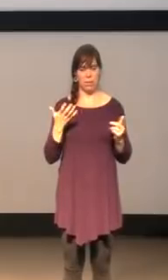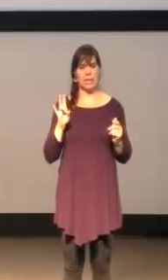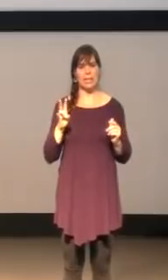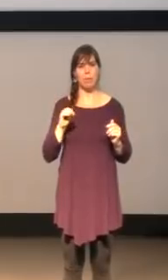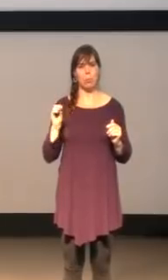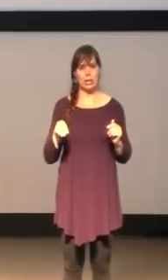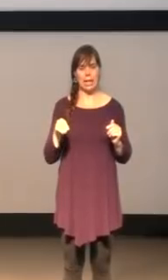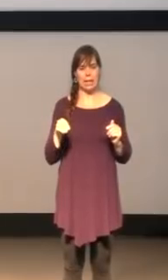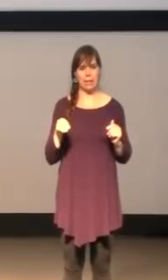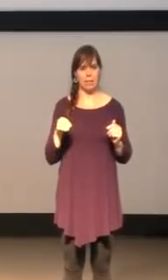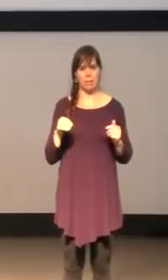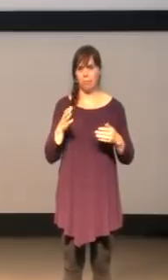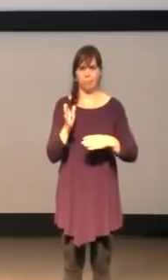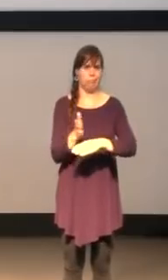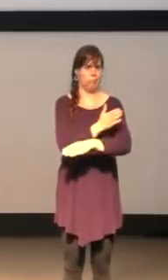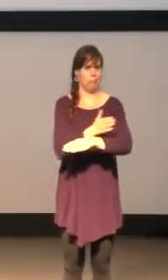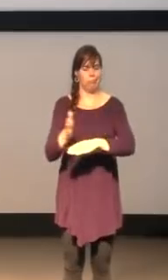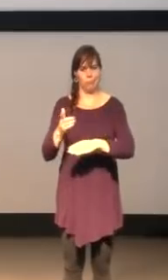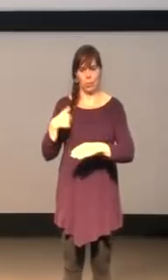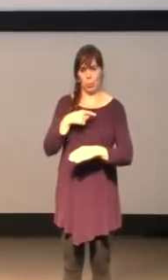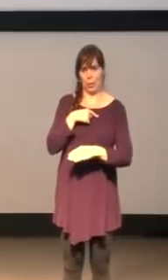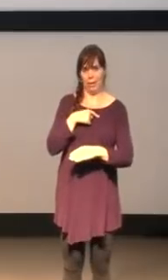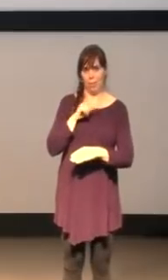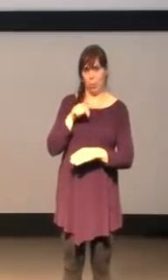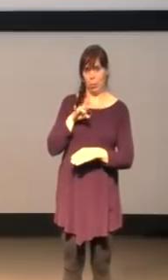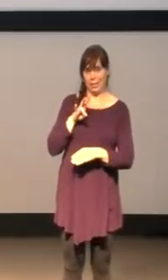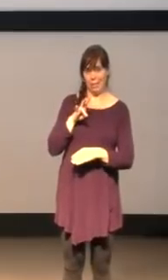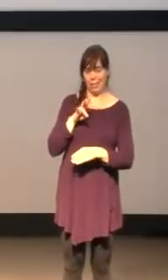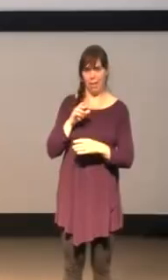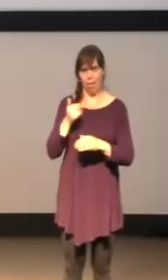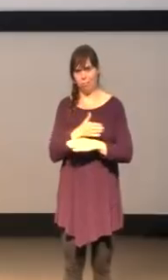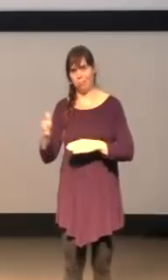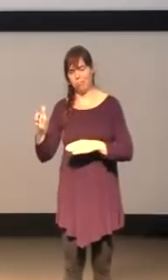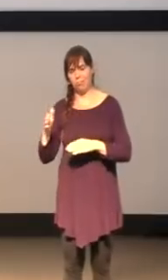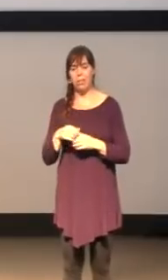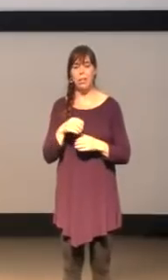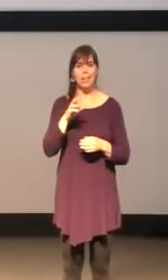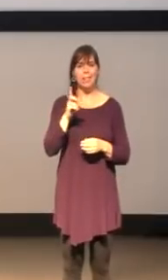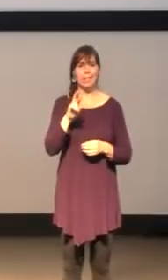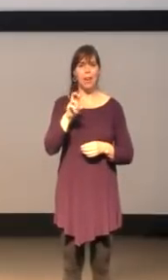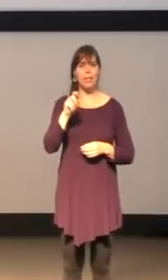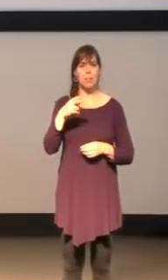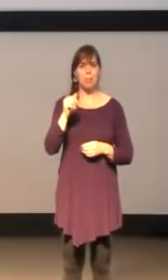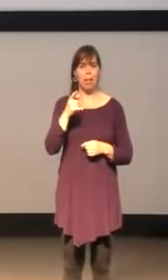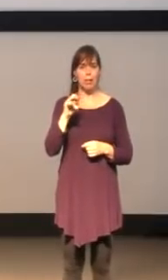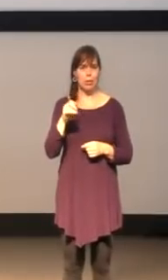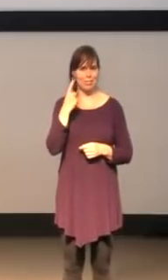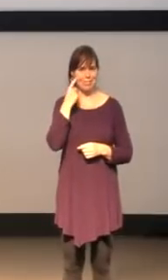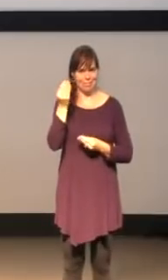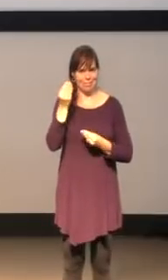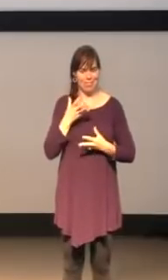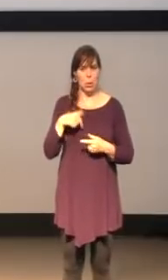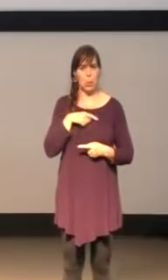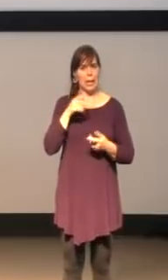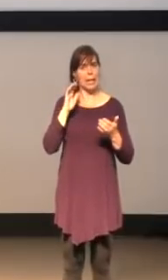7% with wide range across that. We were at 1.7%. Yeah, so Dr. Spollinger was just reminding me that we did